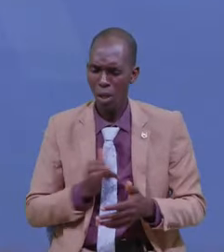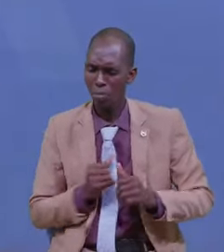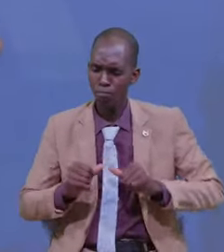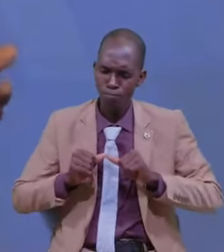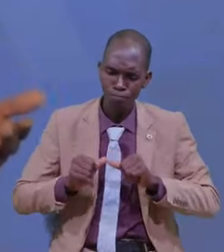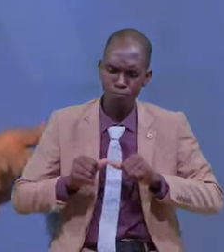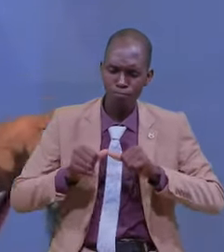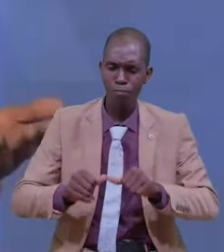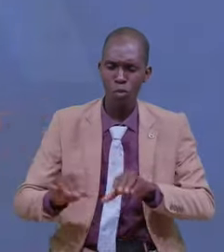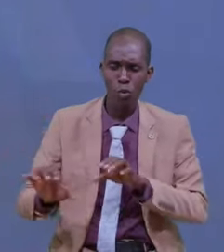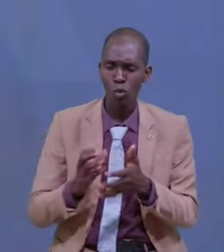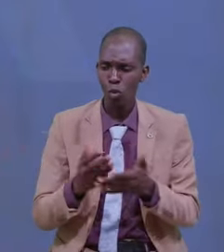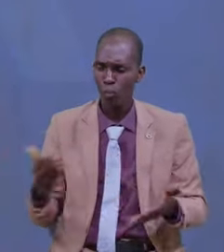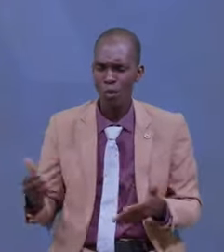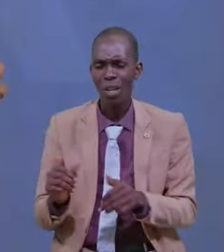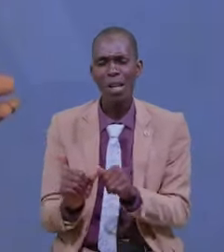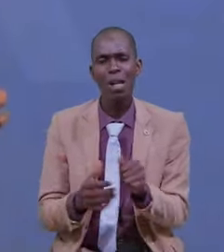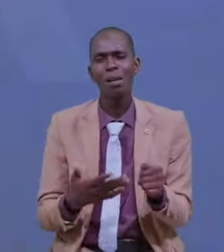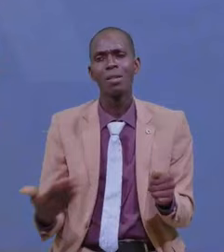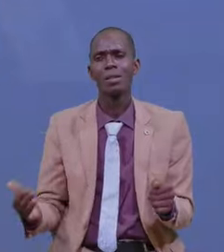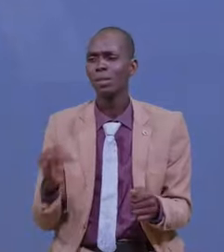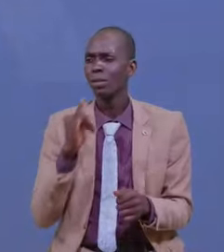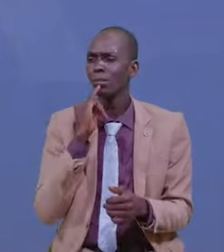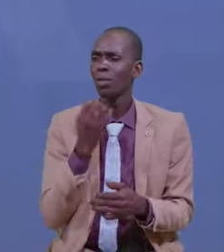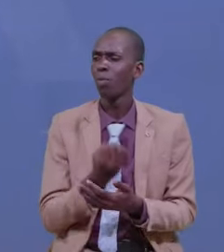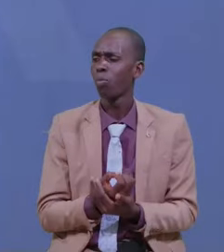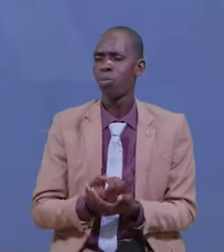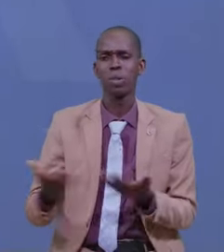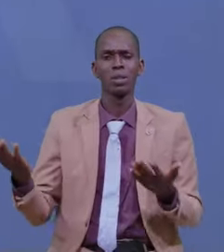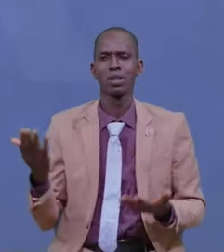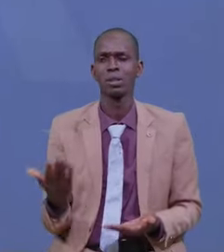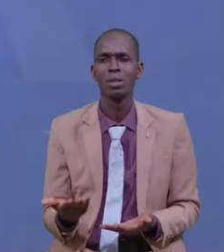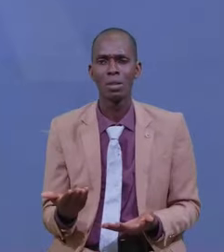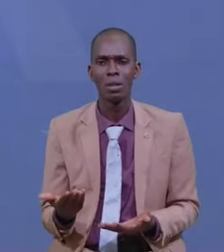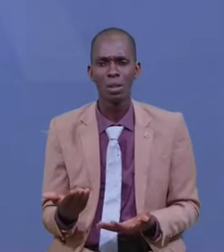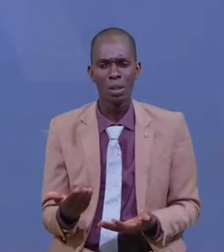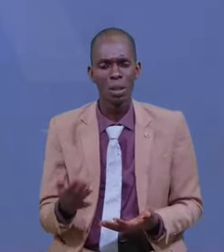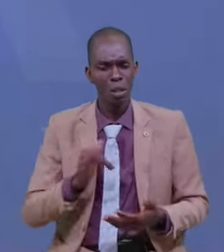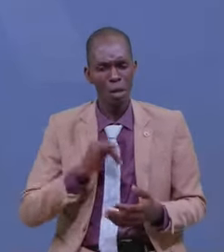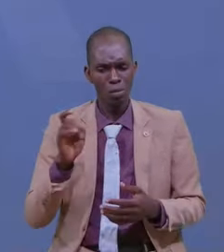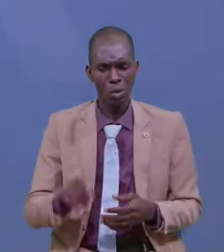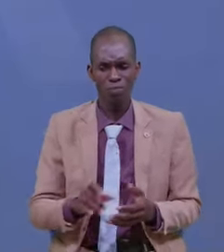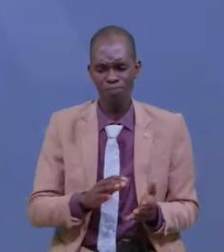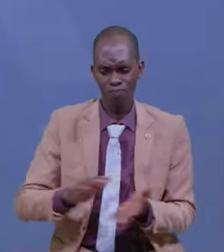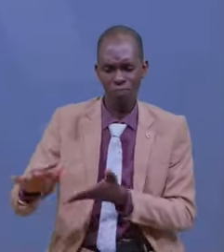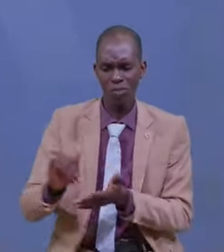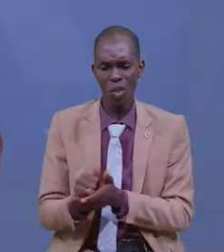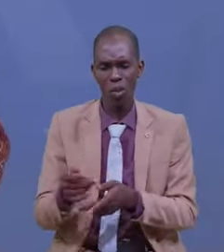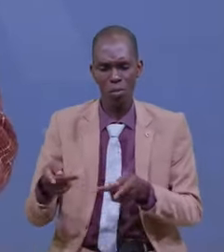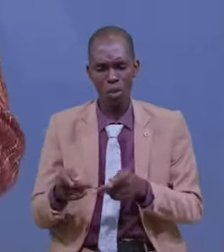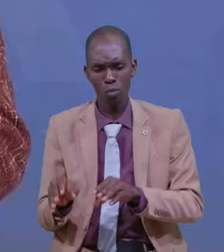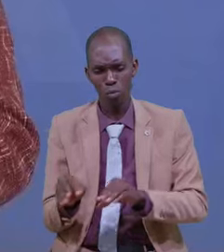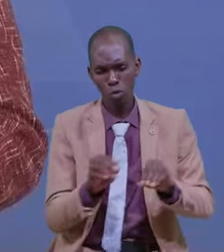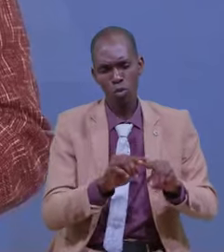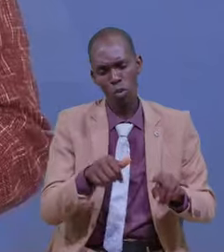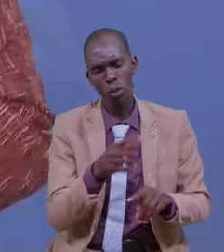persevere, everything is on the wayside ground. I must go to the next. And then I see it's